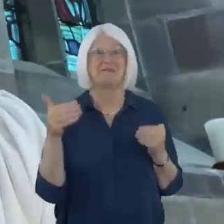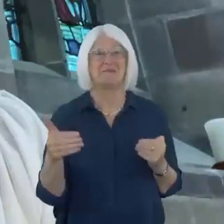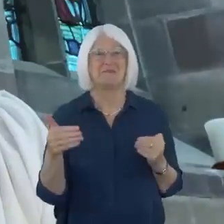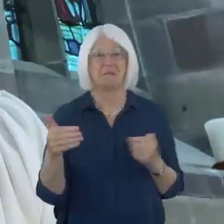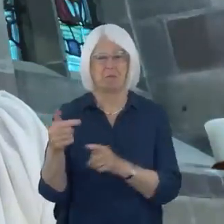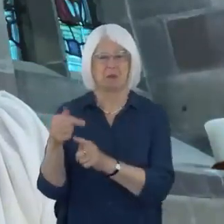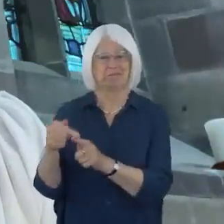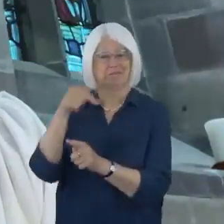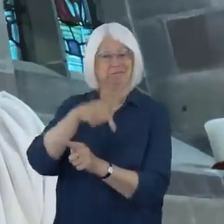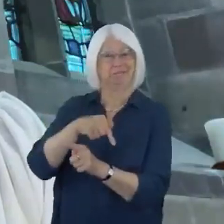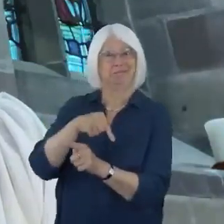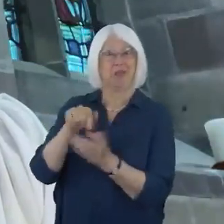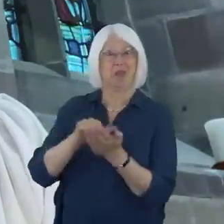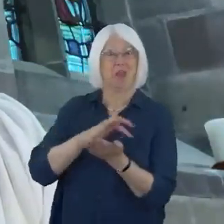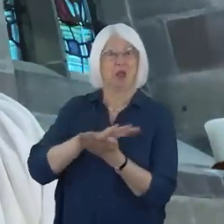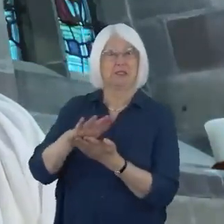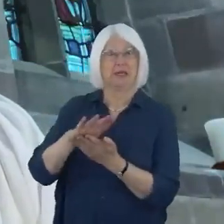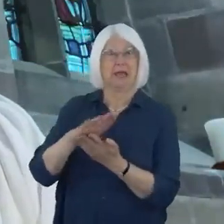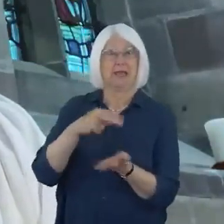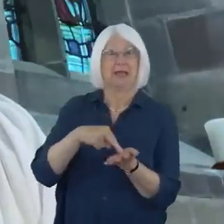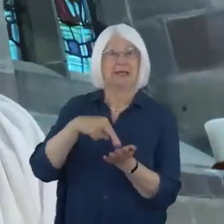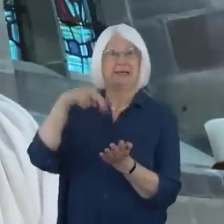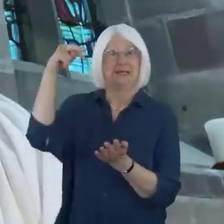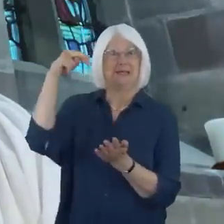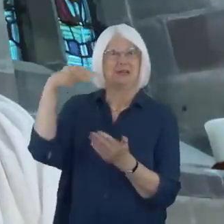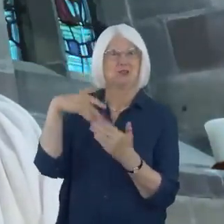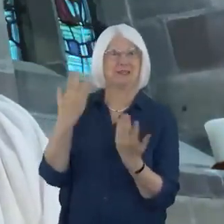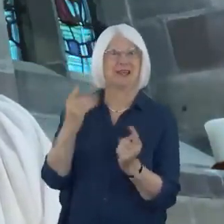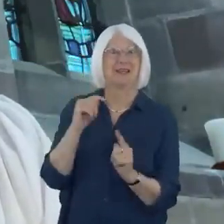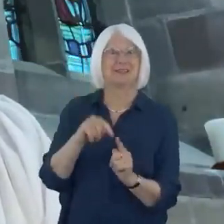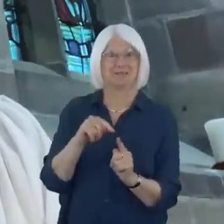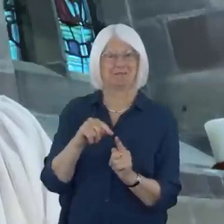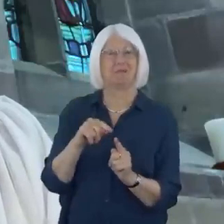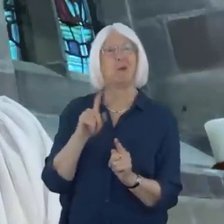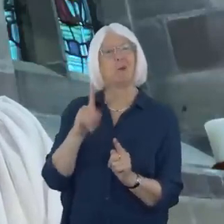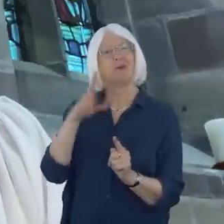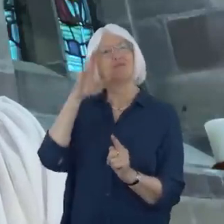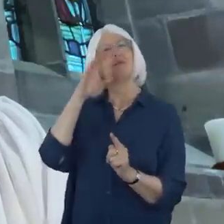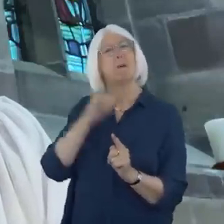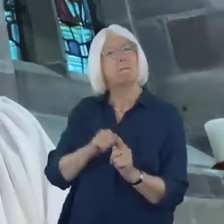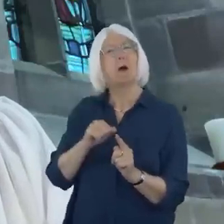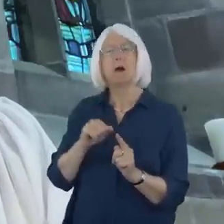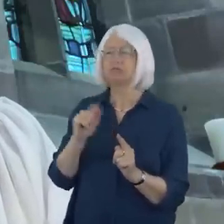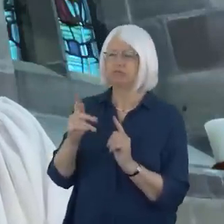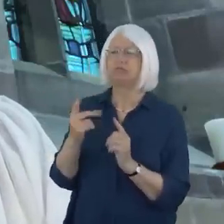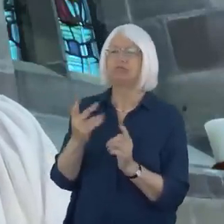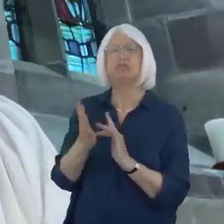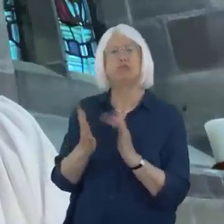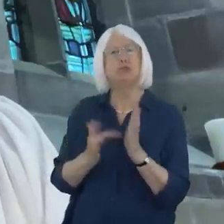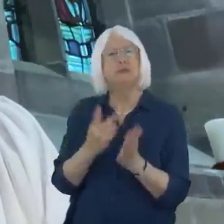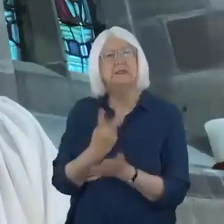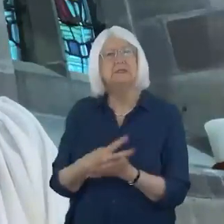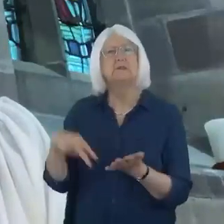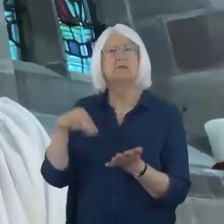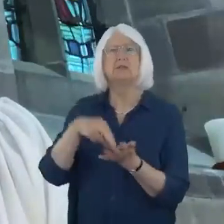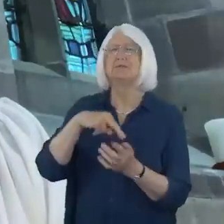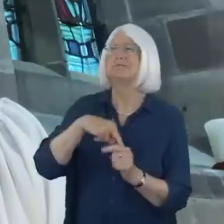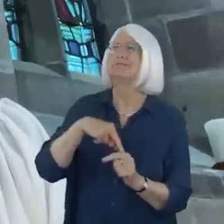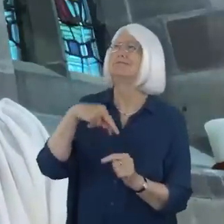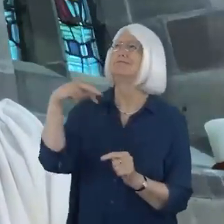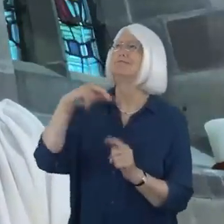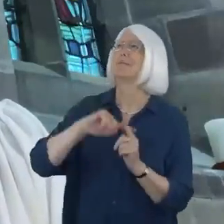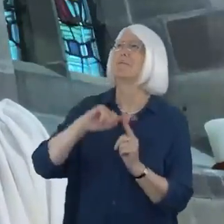after Ascension Day. On Thursday, we celebrated how the risen Jesus left this earth